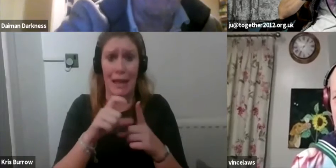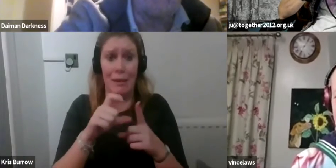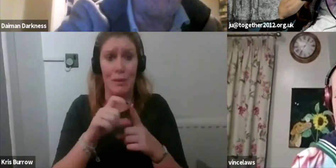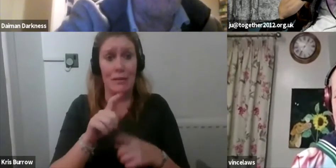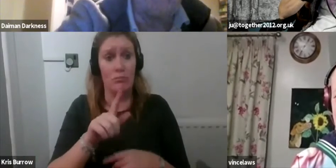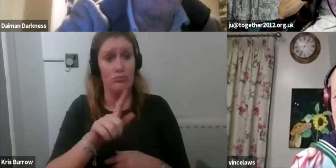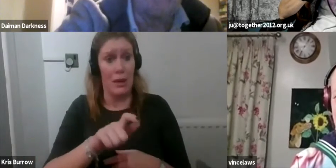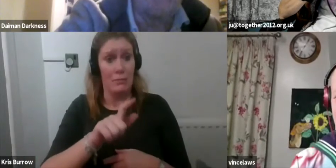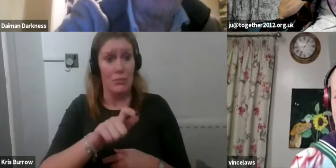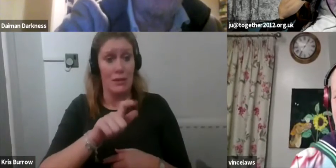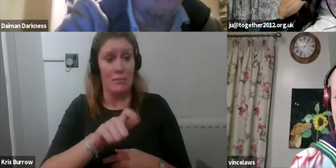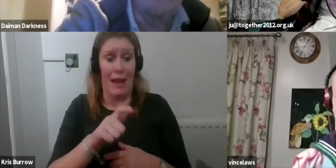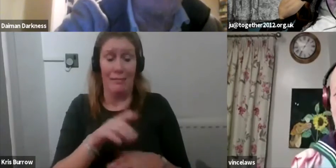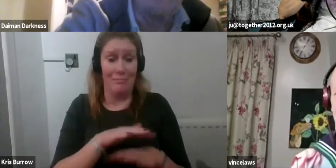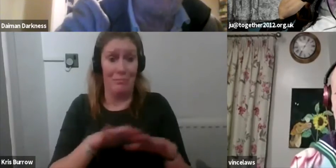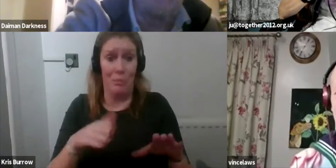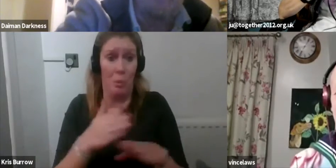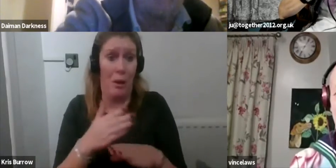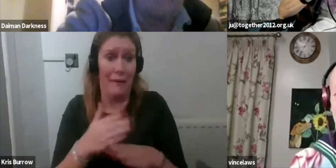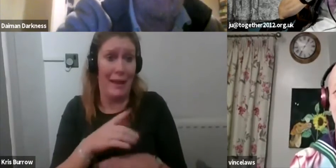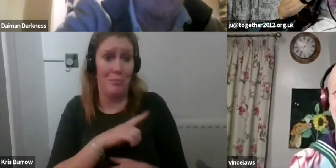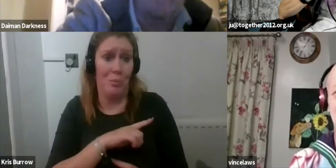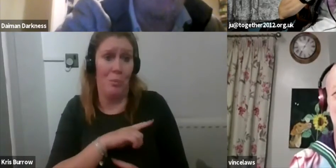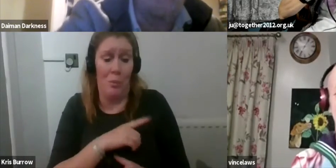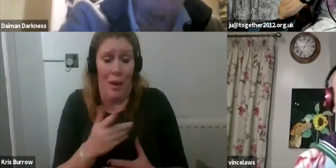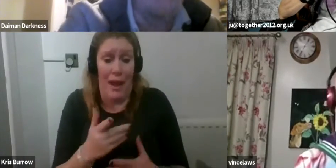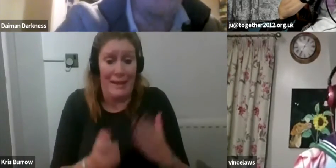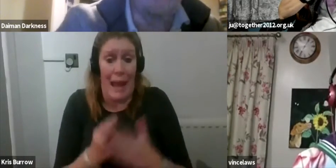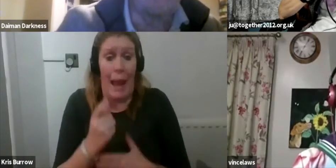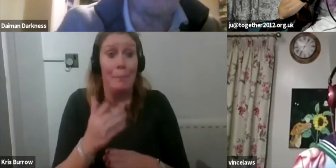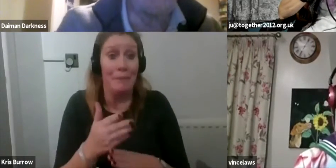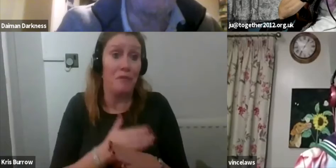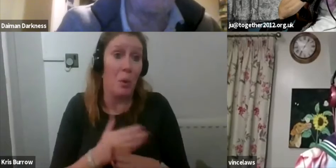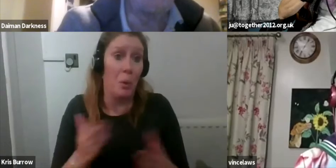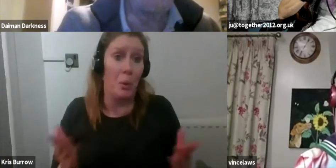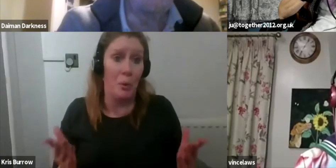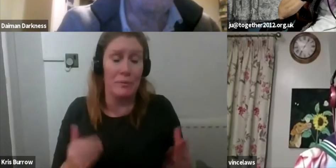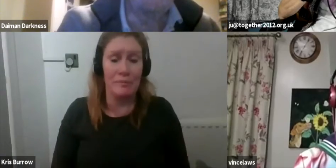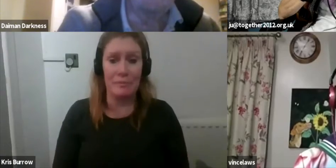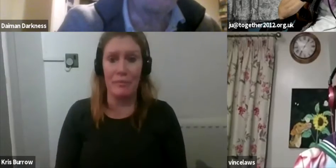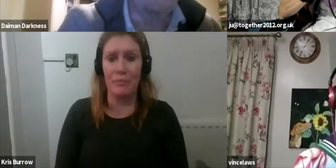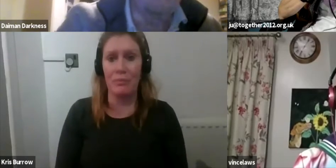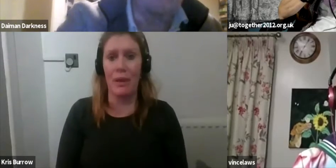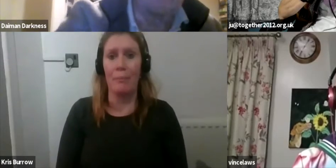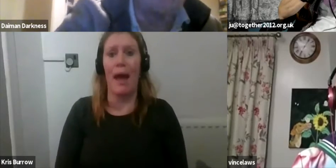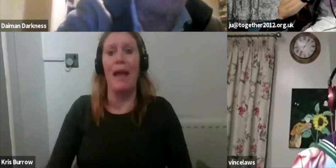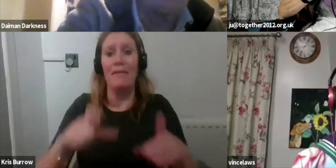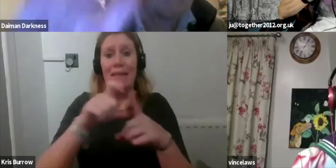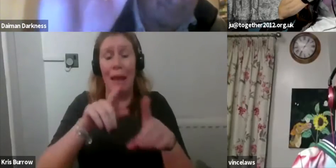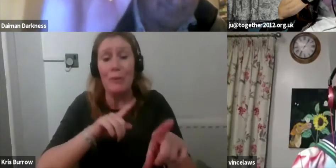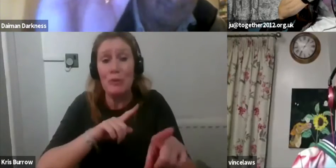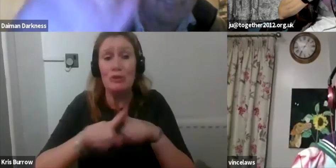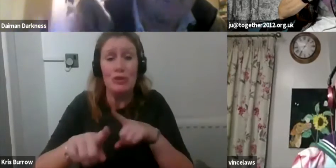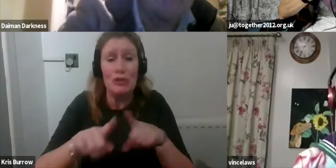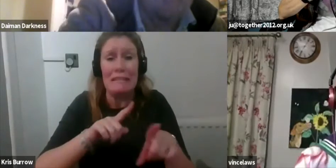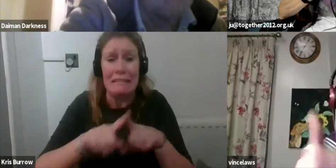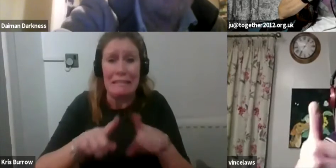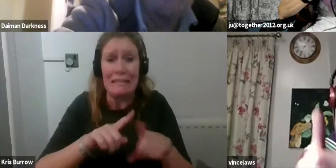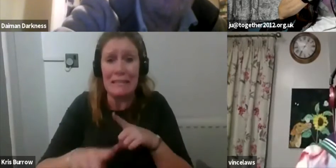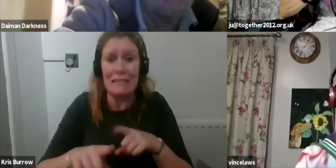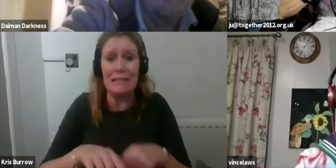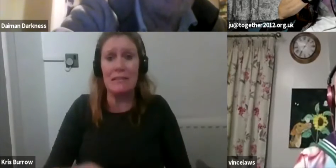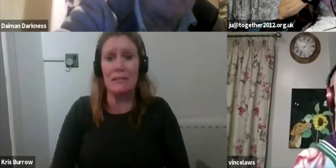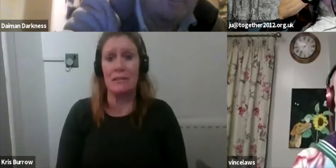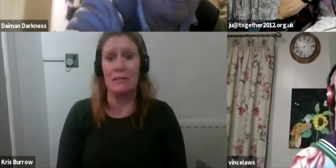button and it's not working, because that's certainly happened to us before. But if you keep trying, Damien, like I say, bottom So,